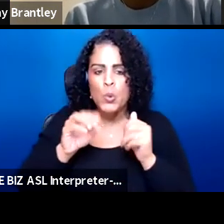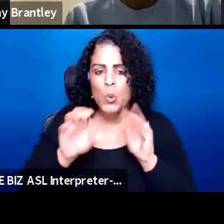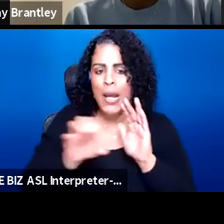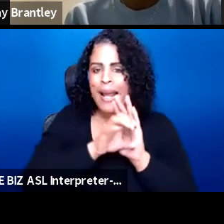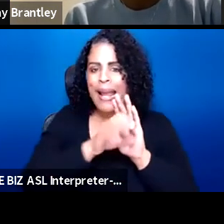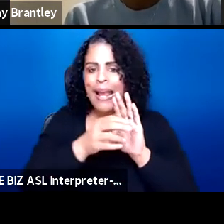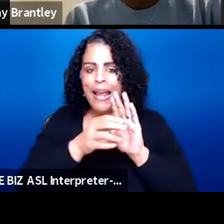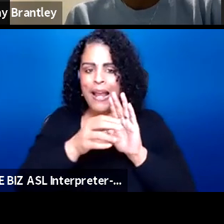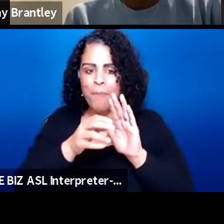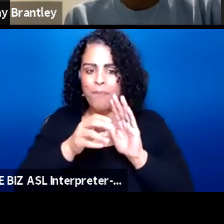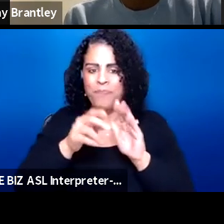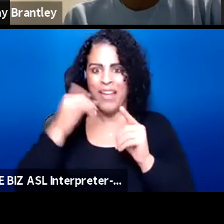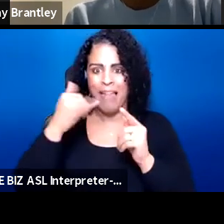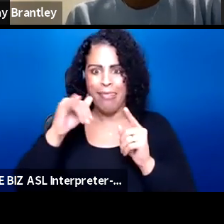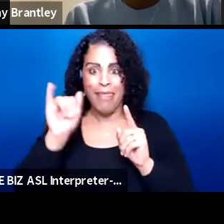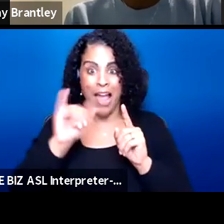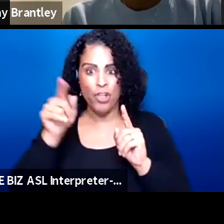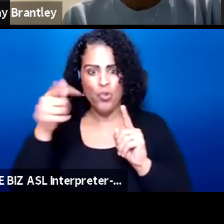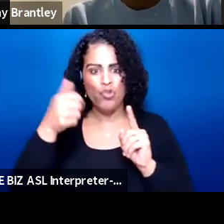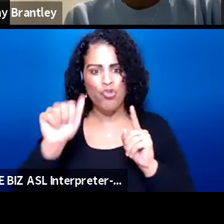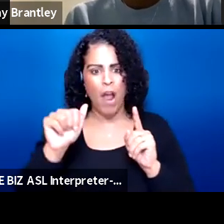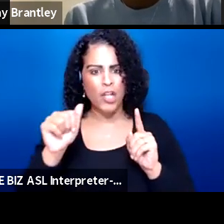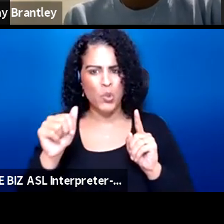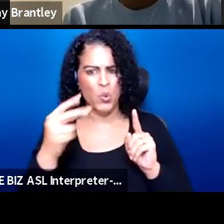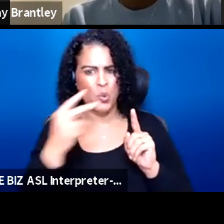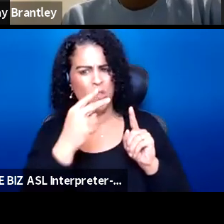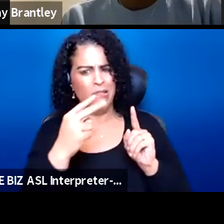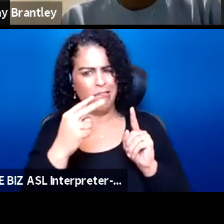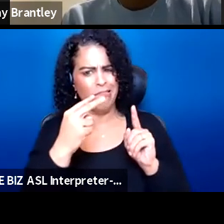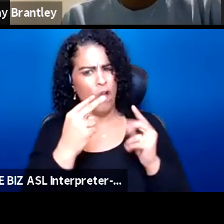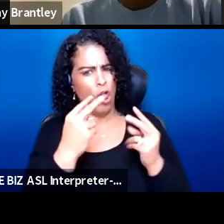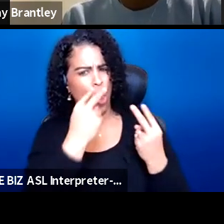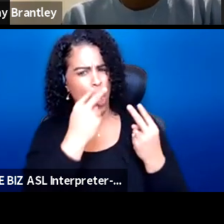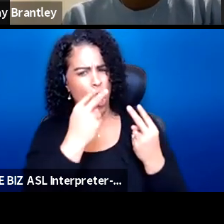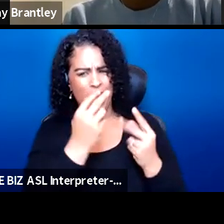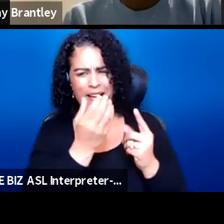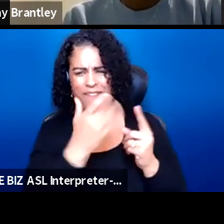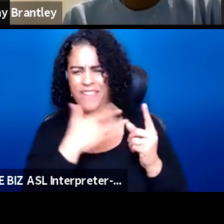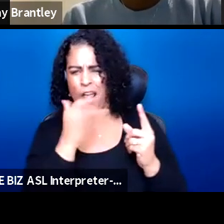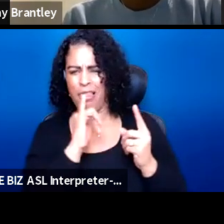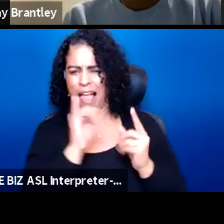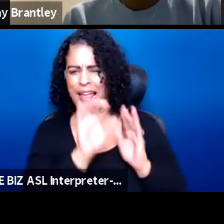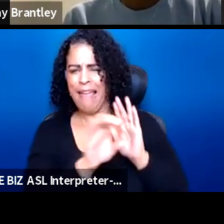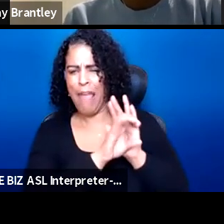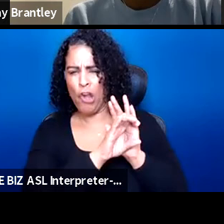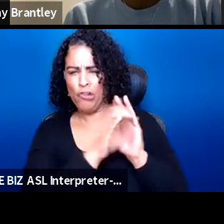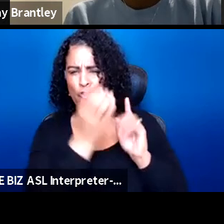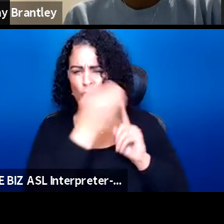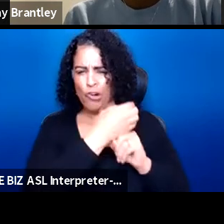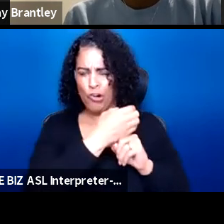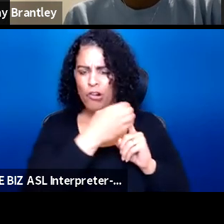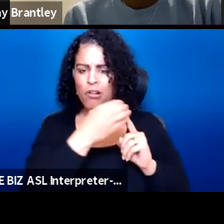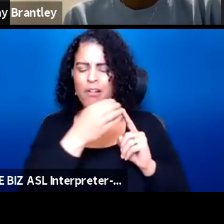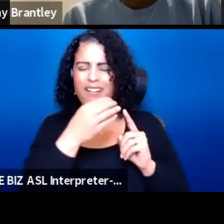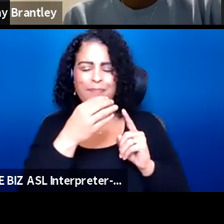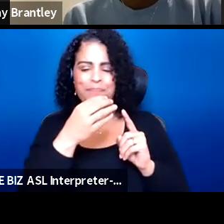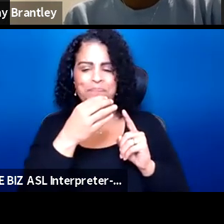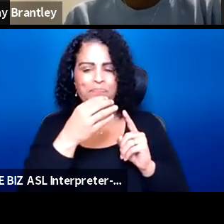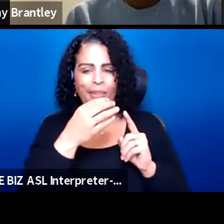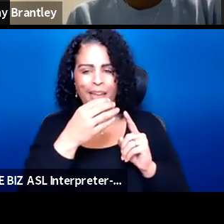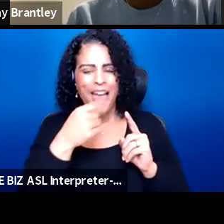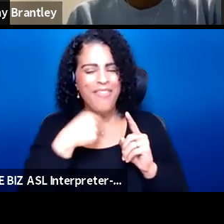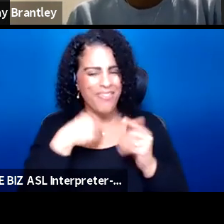mean, caricature my joy and like who I am as a human being. And so that's how I want to continue moving forward, is